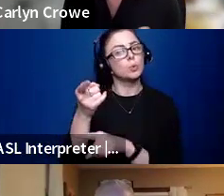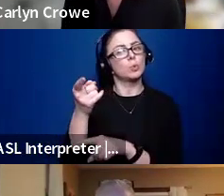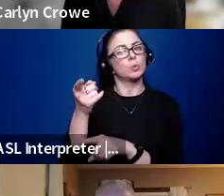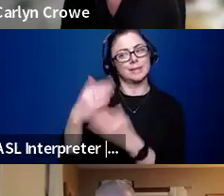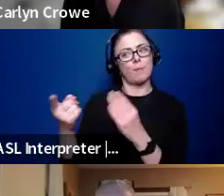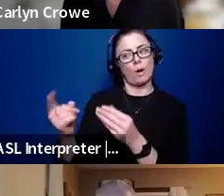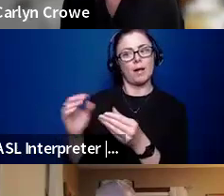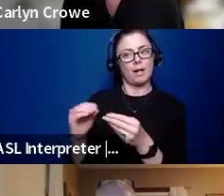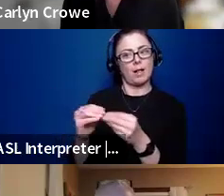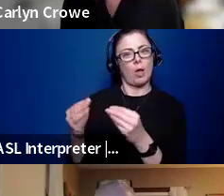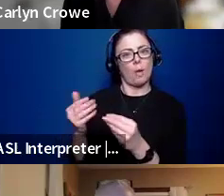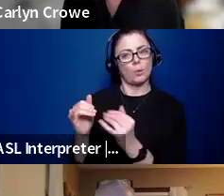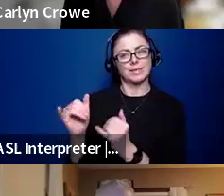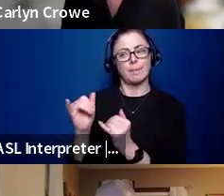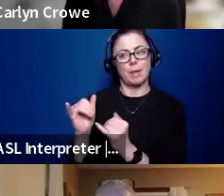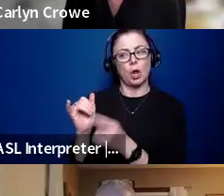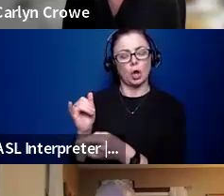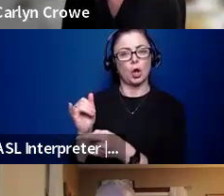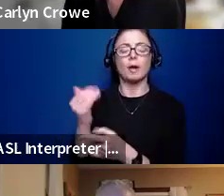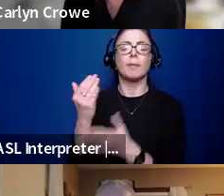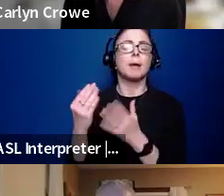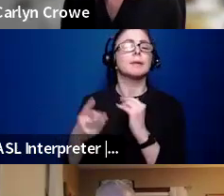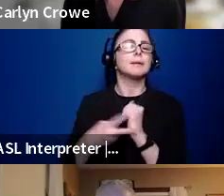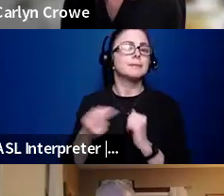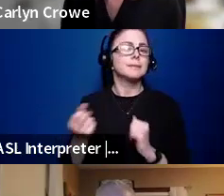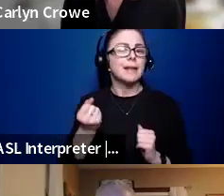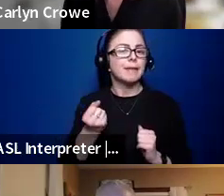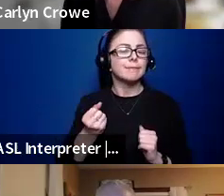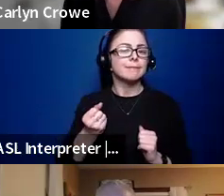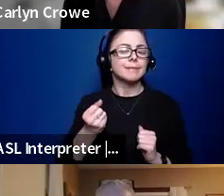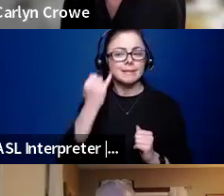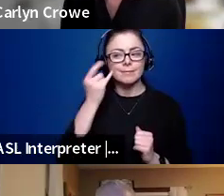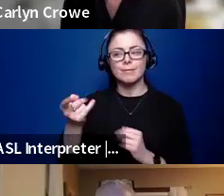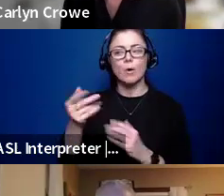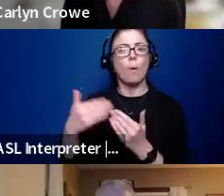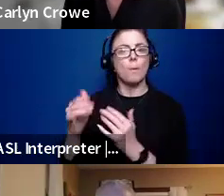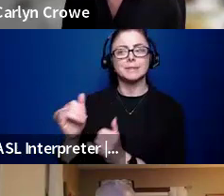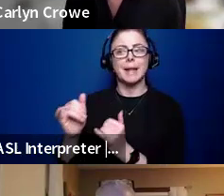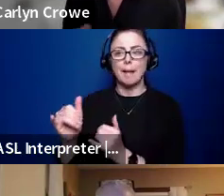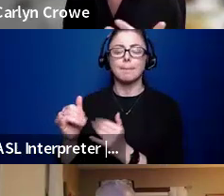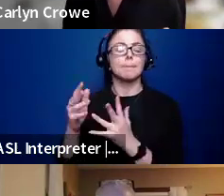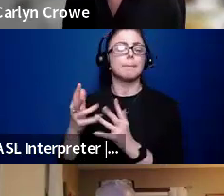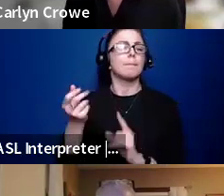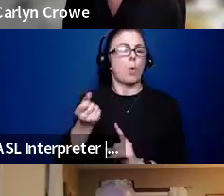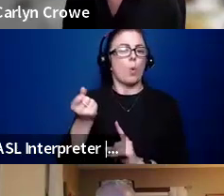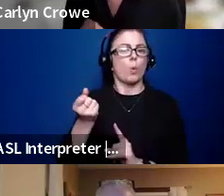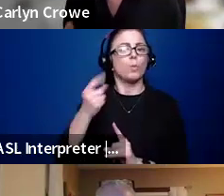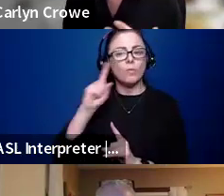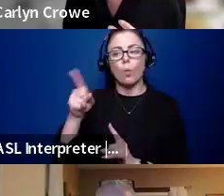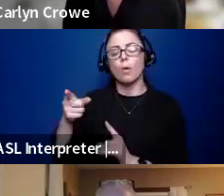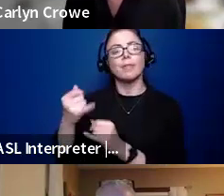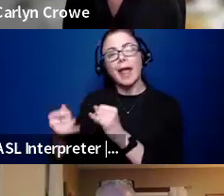say, maybe save yours for the end or put it in the written comment section, just so we can get as